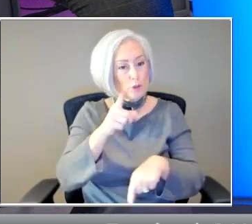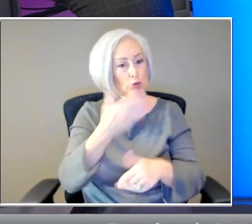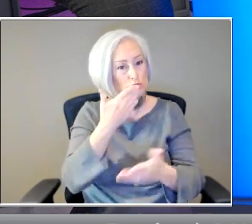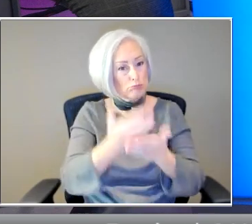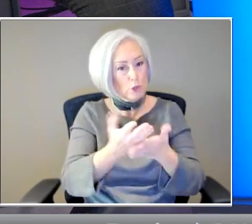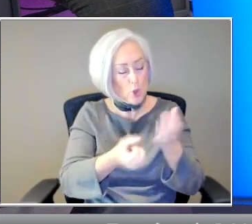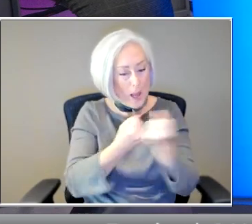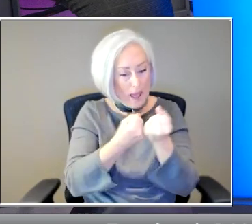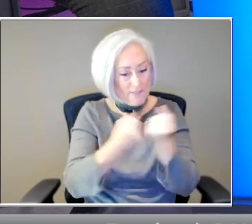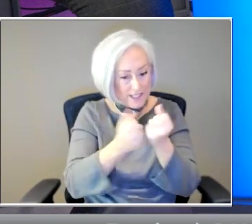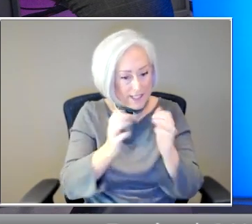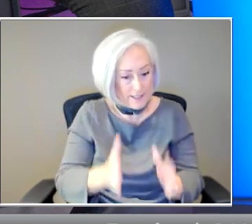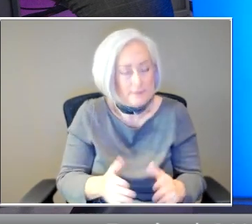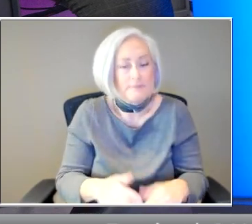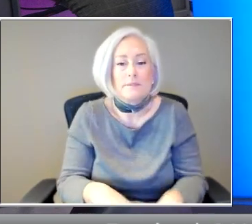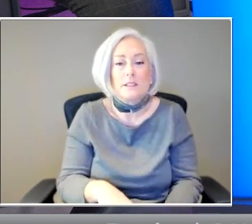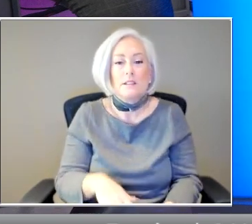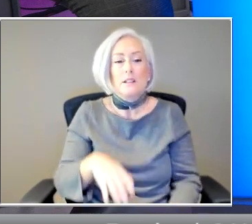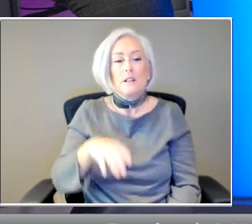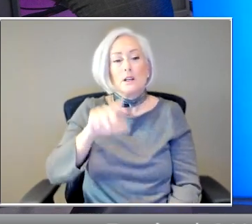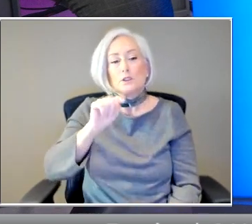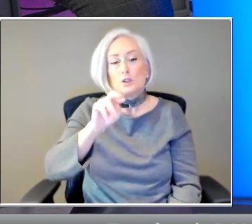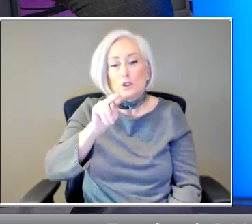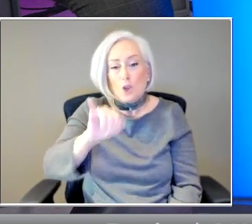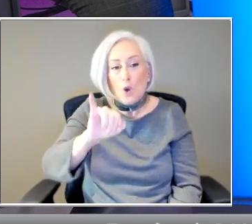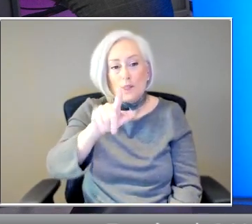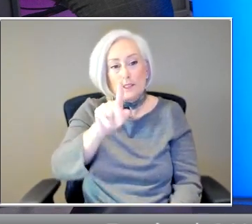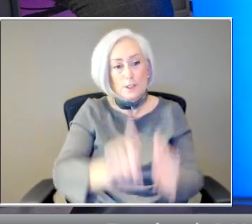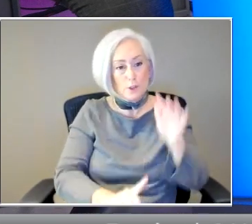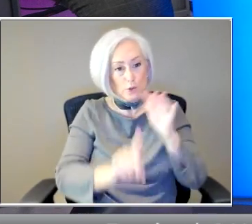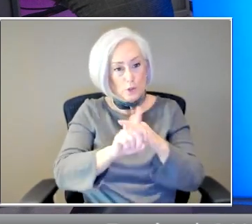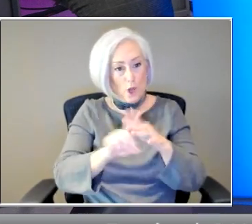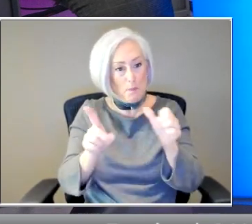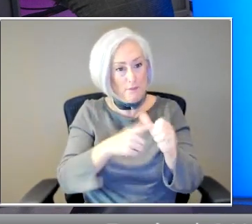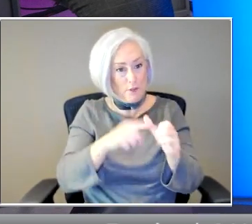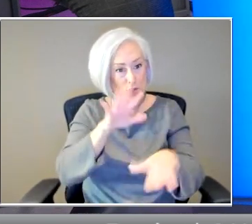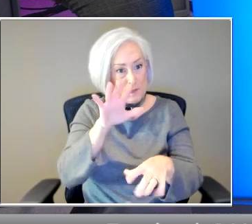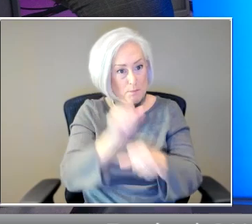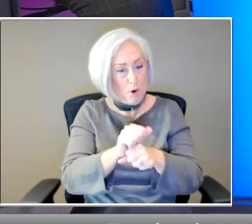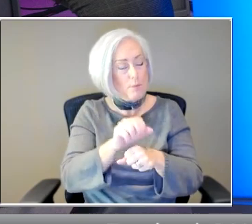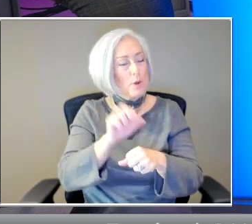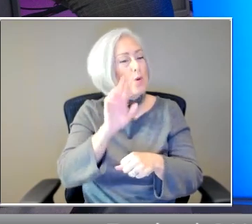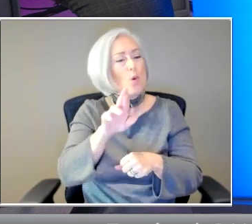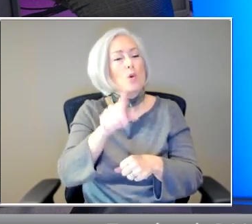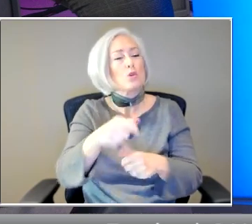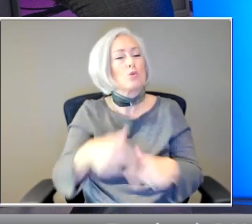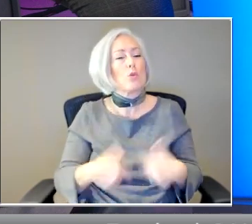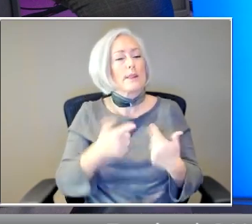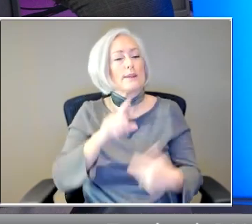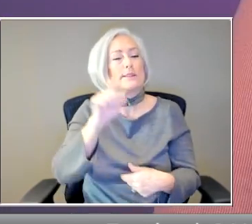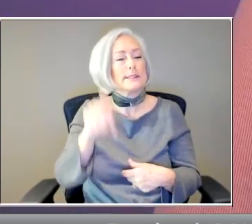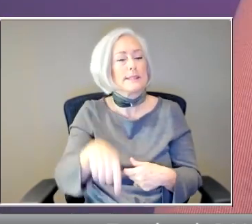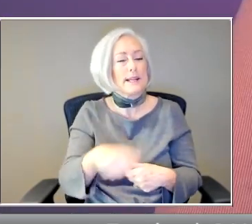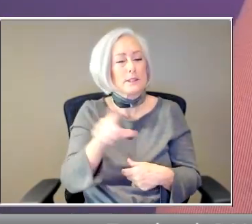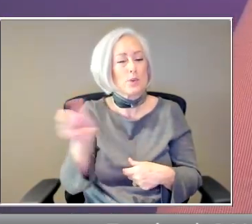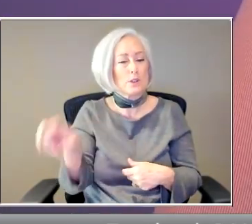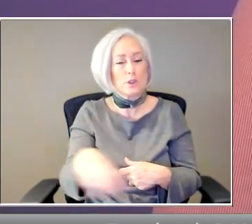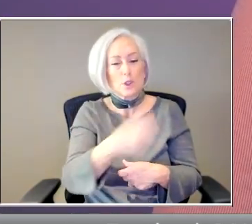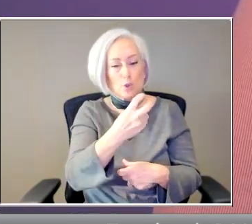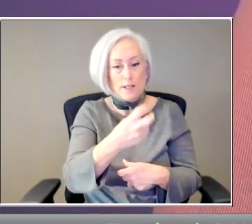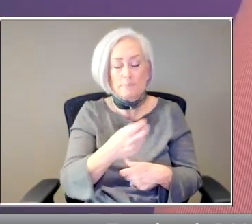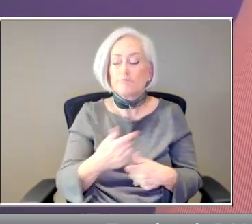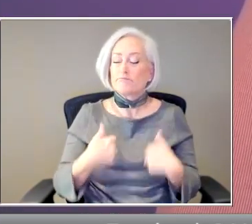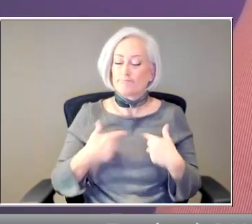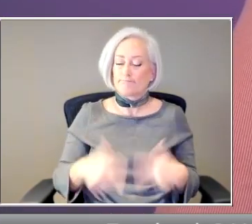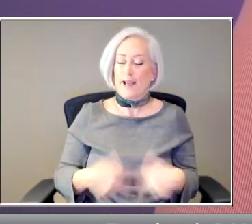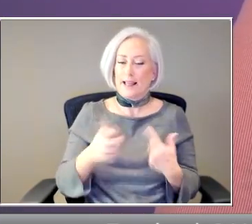Allie on the first visit, or were you living in Texas when she transitioned over to the adult care here? I was living in Texas and